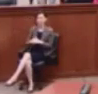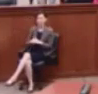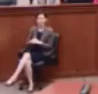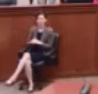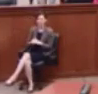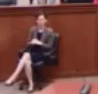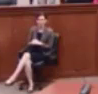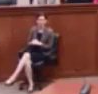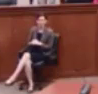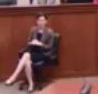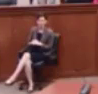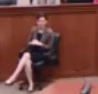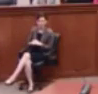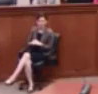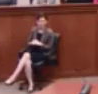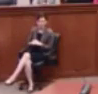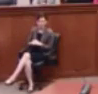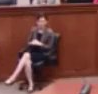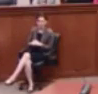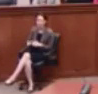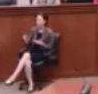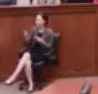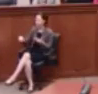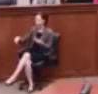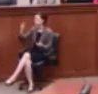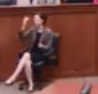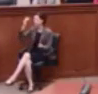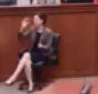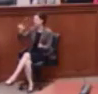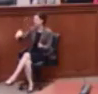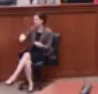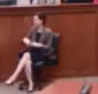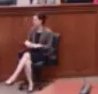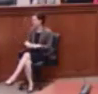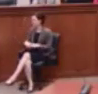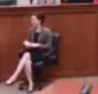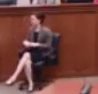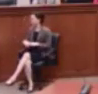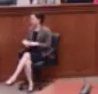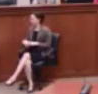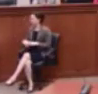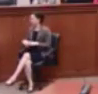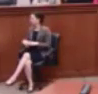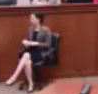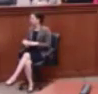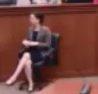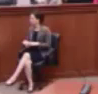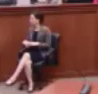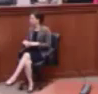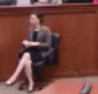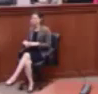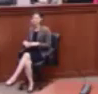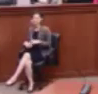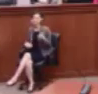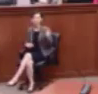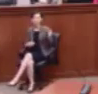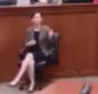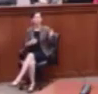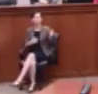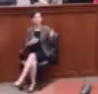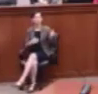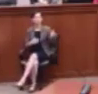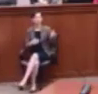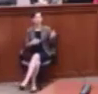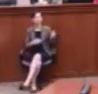Superintendent White and his staff, think about that as part of your communication strategy. I would like to join you